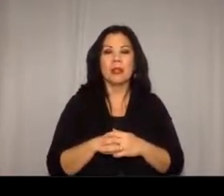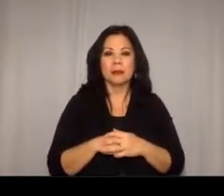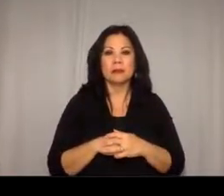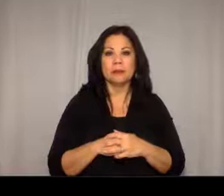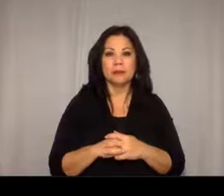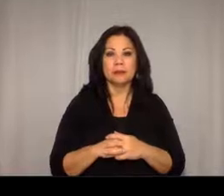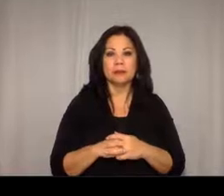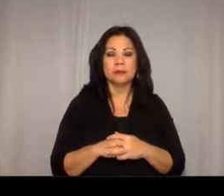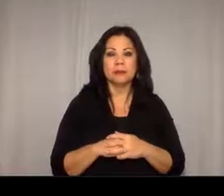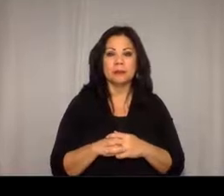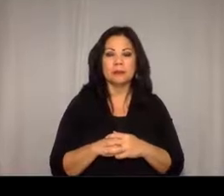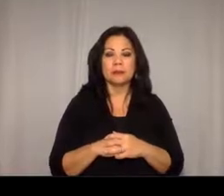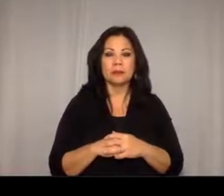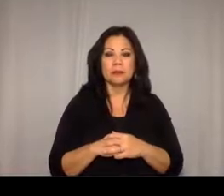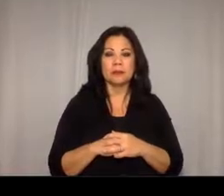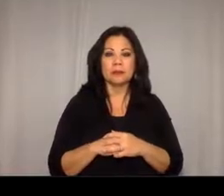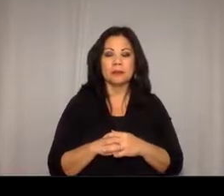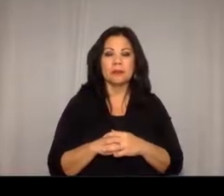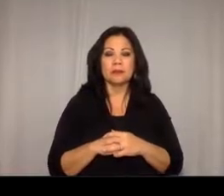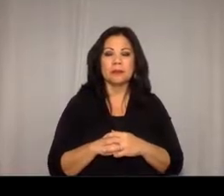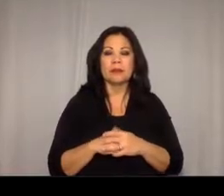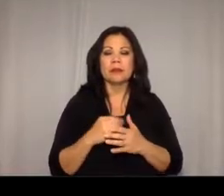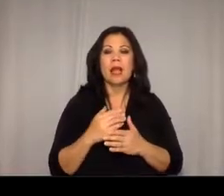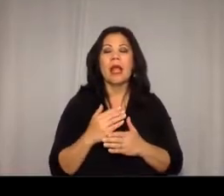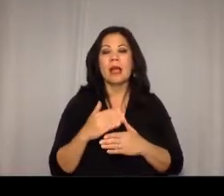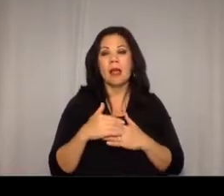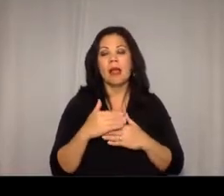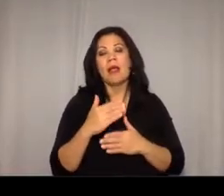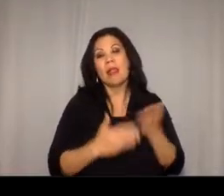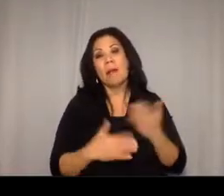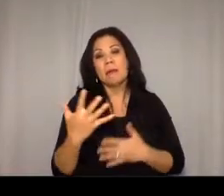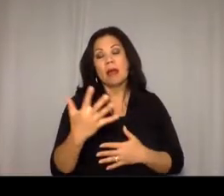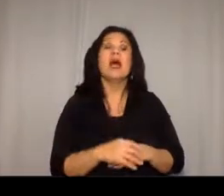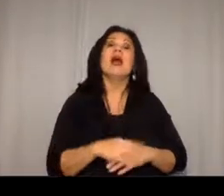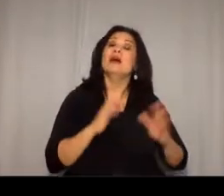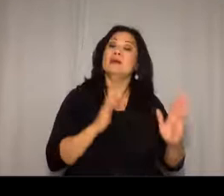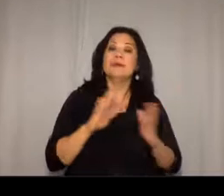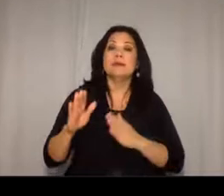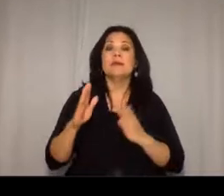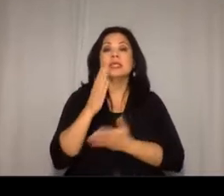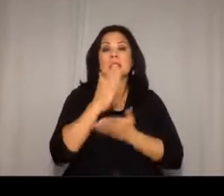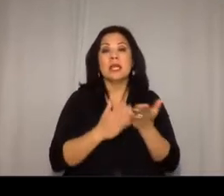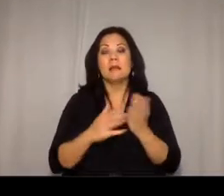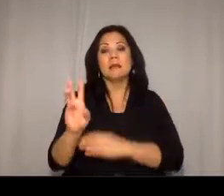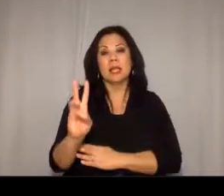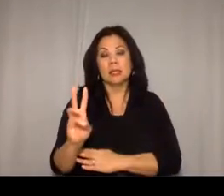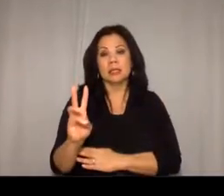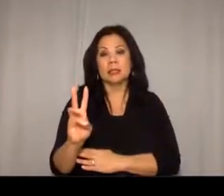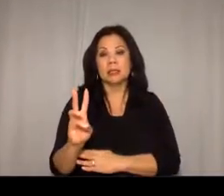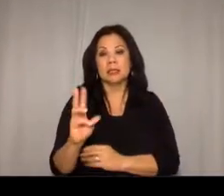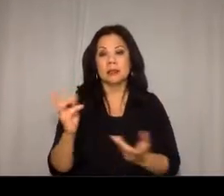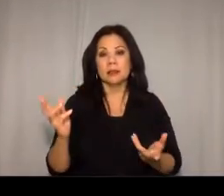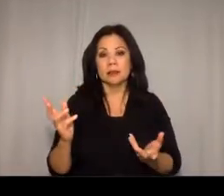2 circles. Step 5. Step 6. Okay, step 6